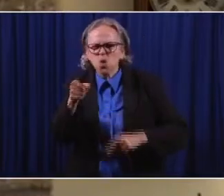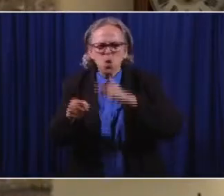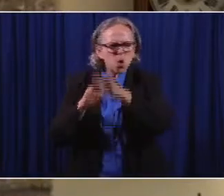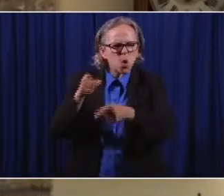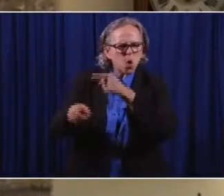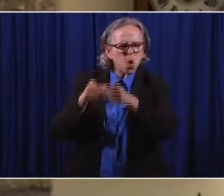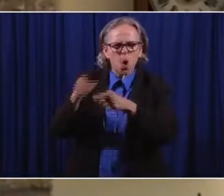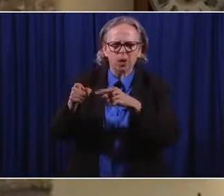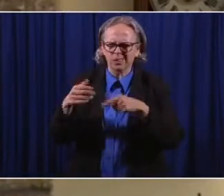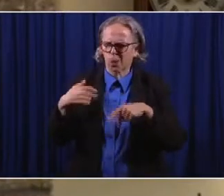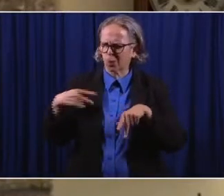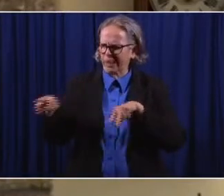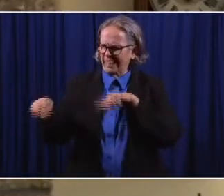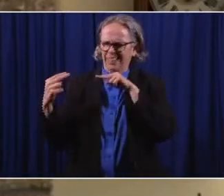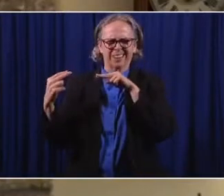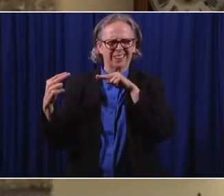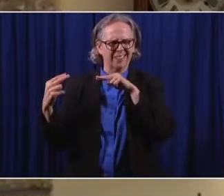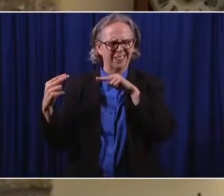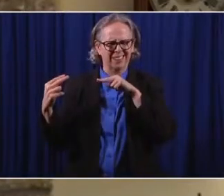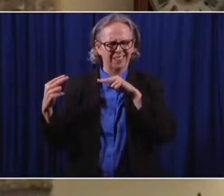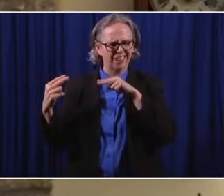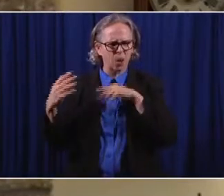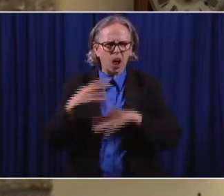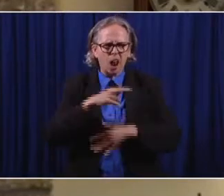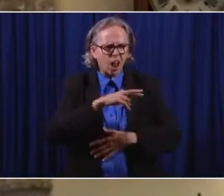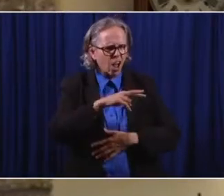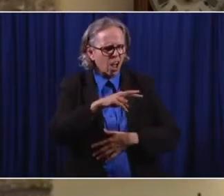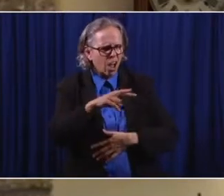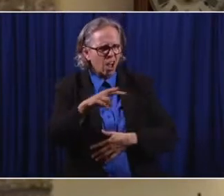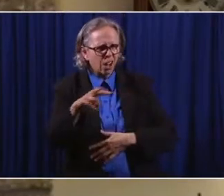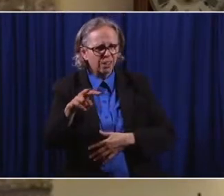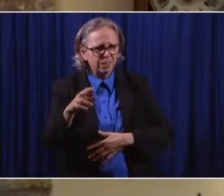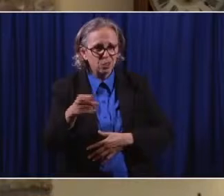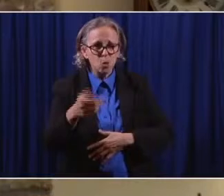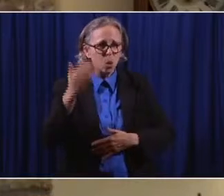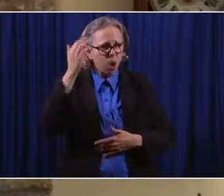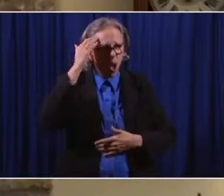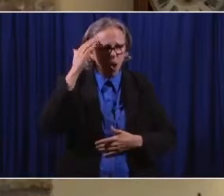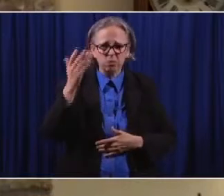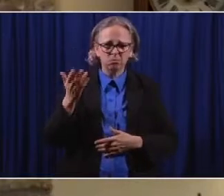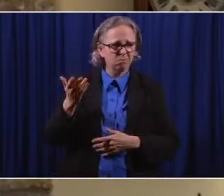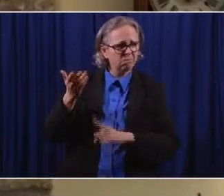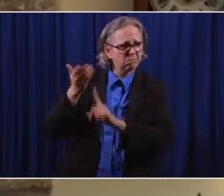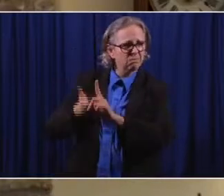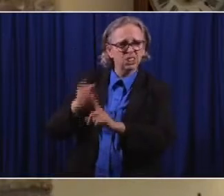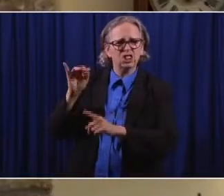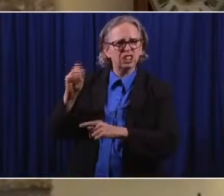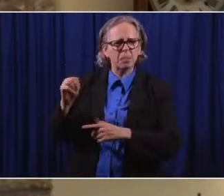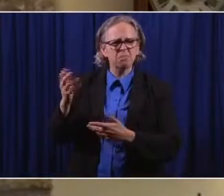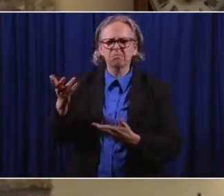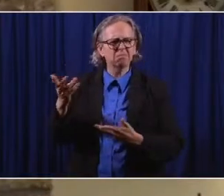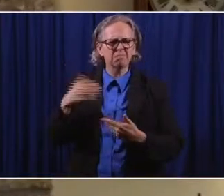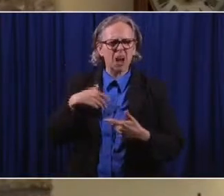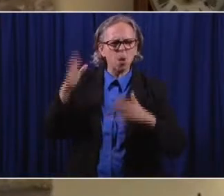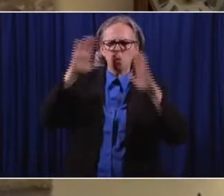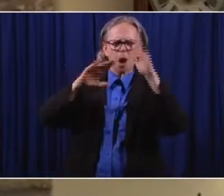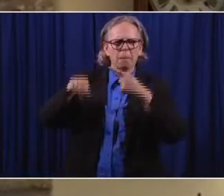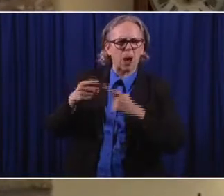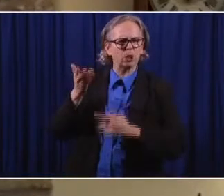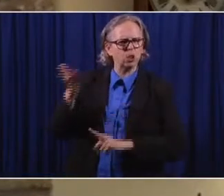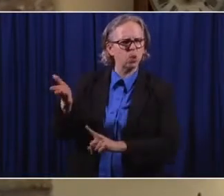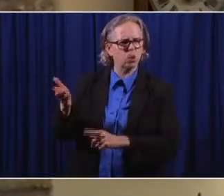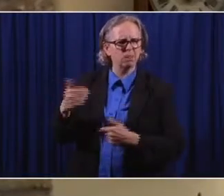at all the senators, and he said, guys, you just go ahead. I'm not worried about you. He said, I've been booed